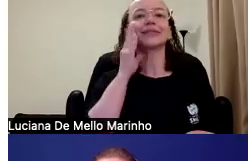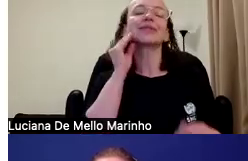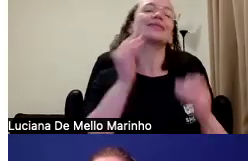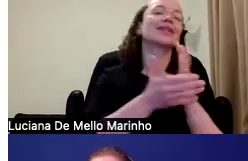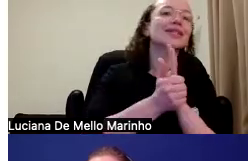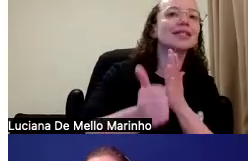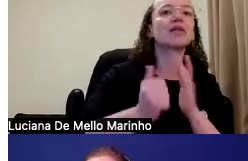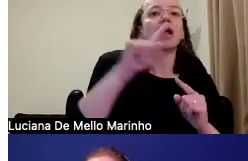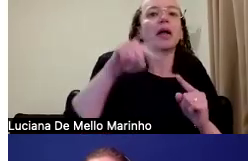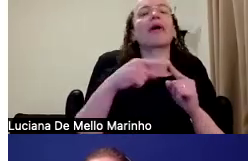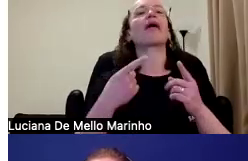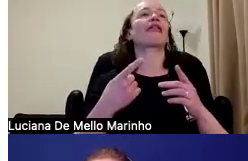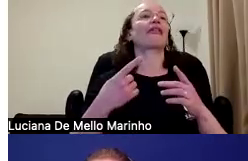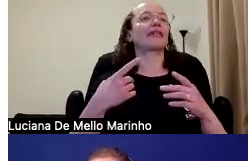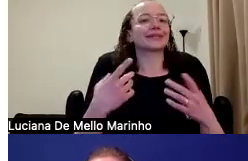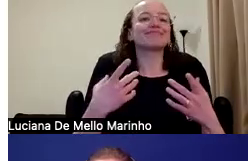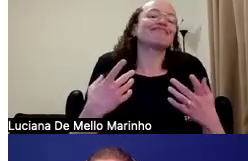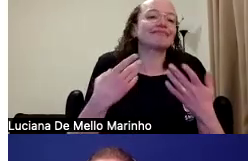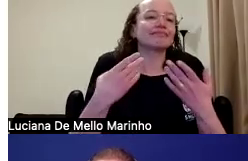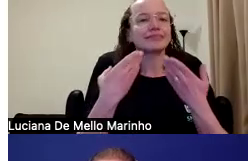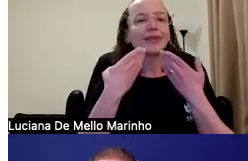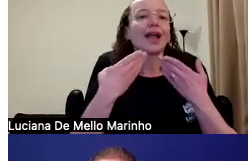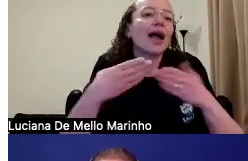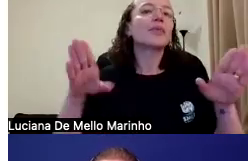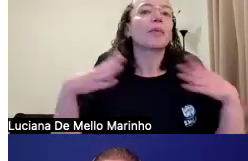and improve my experience and my skills